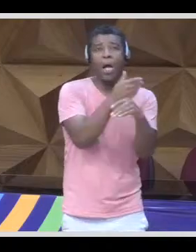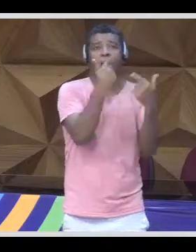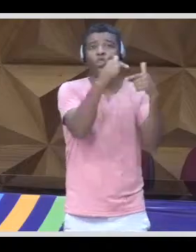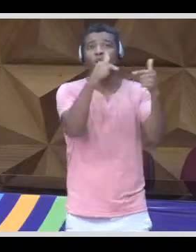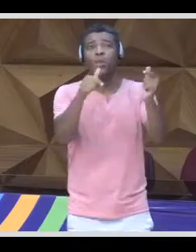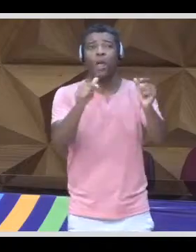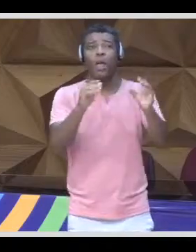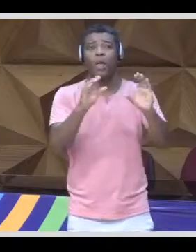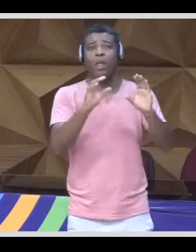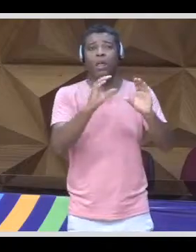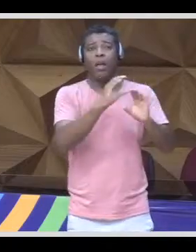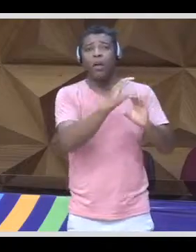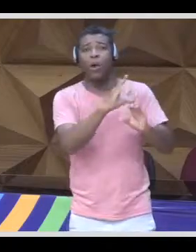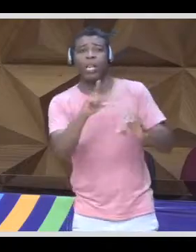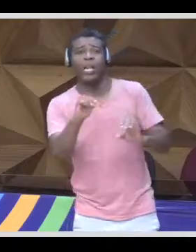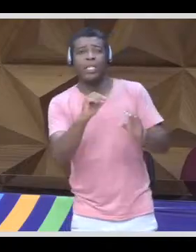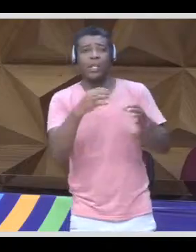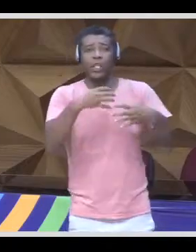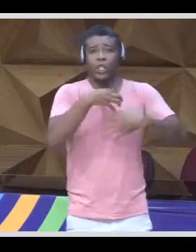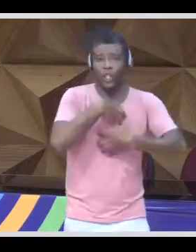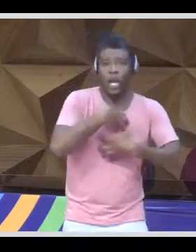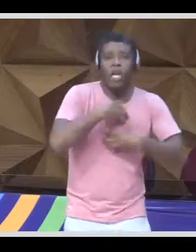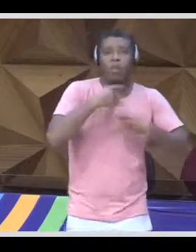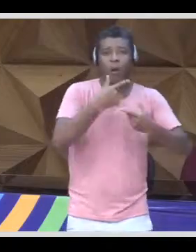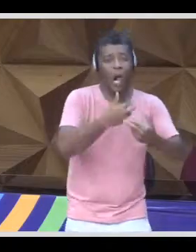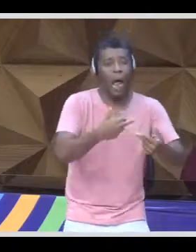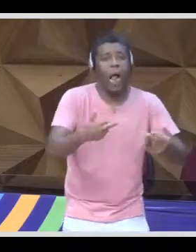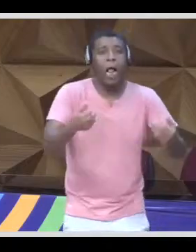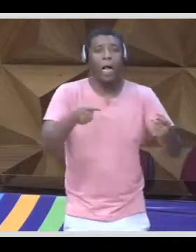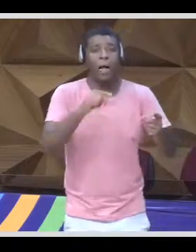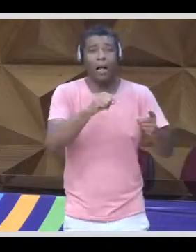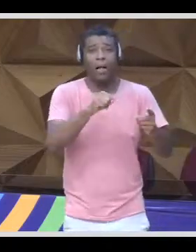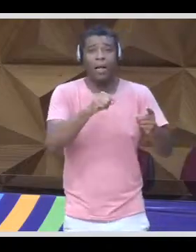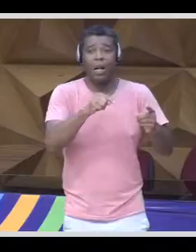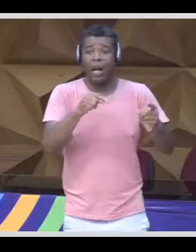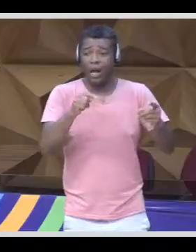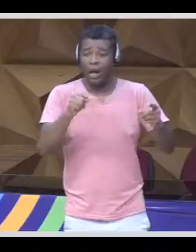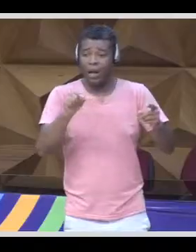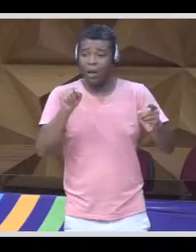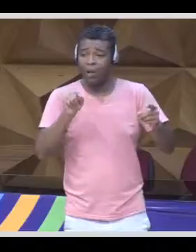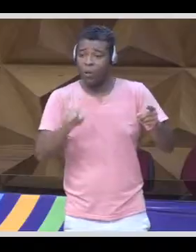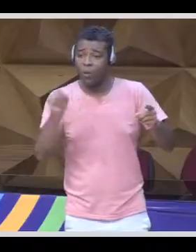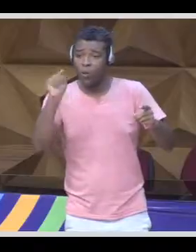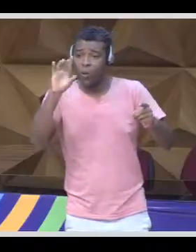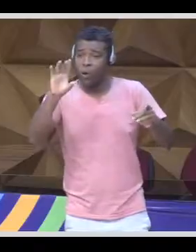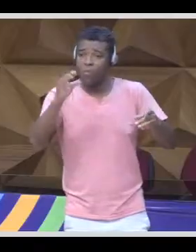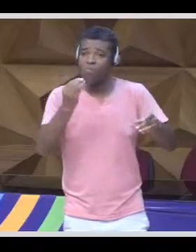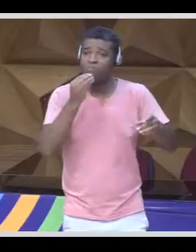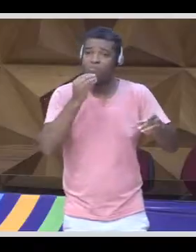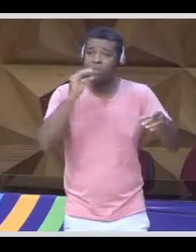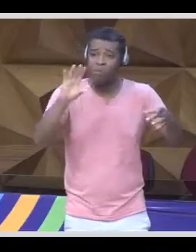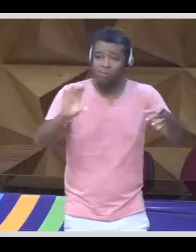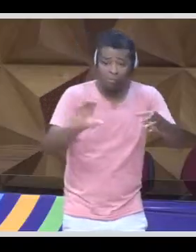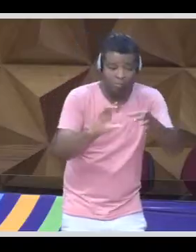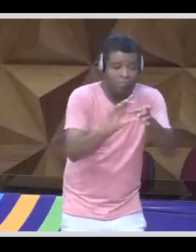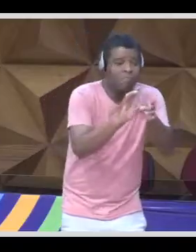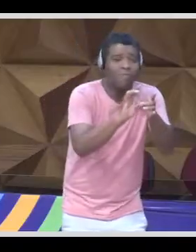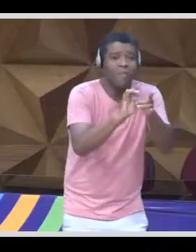that connect to it should be roughly uniform. There should be nothing that stands out as very